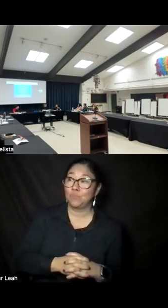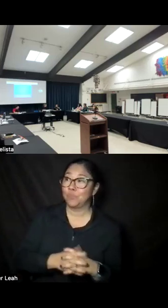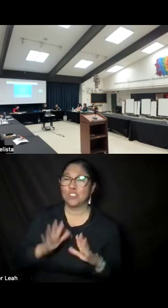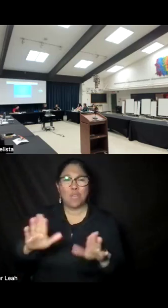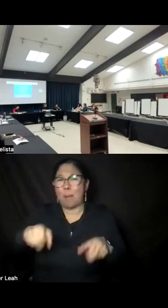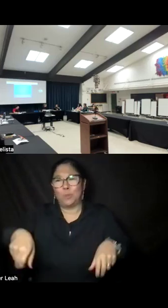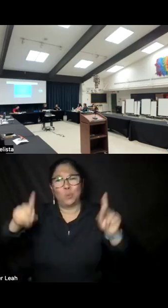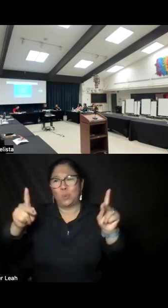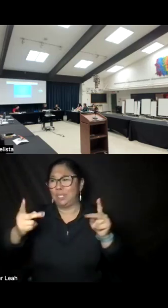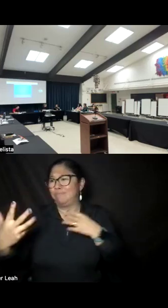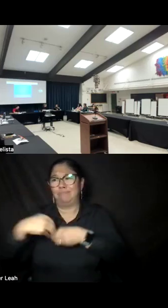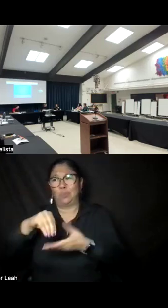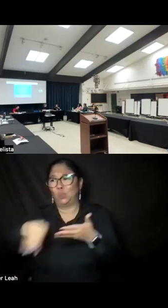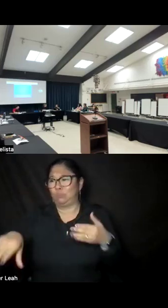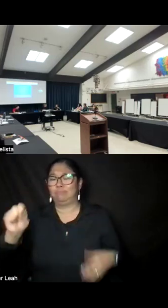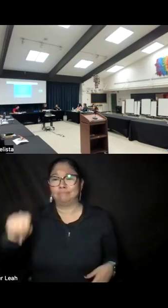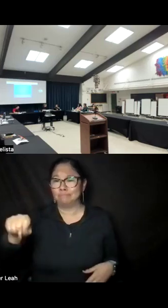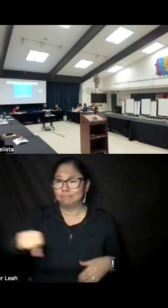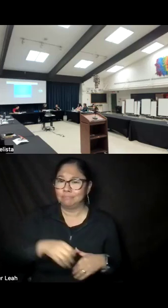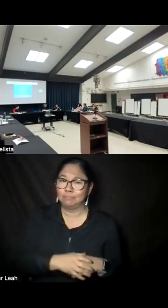opportunity to have our students.